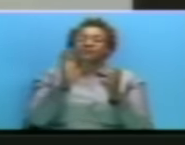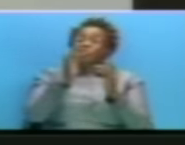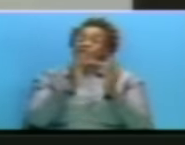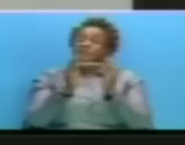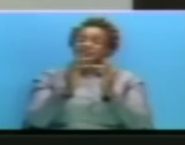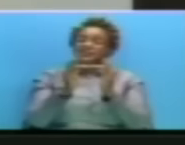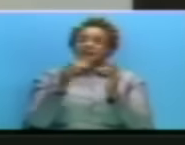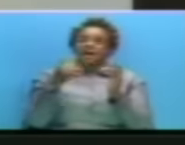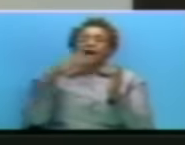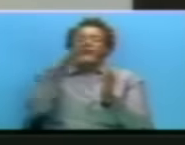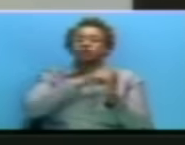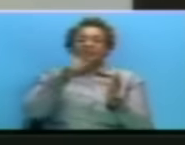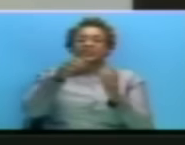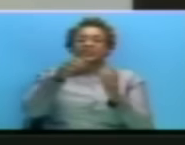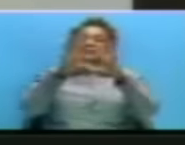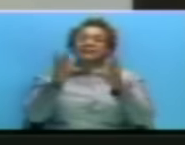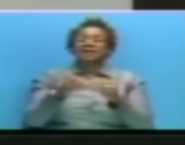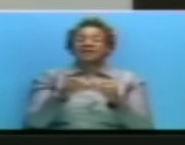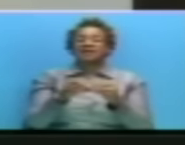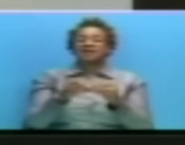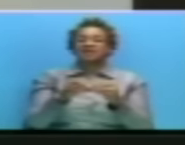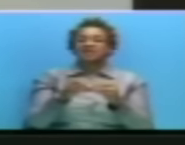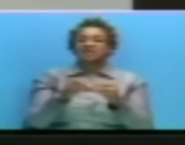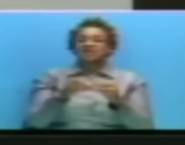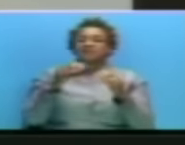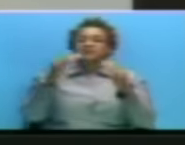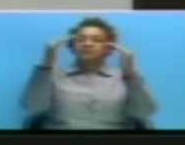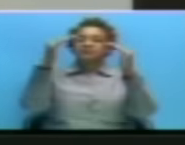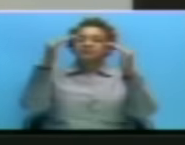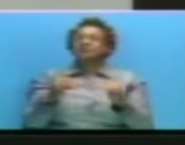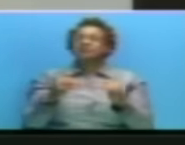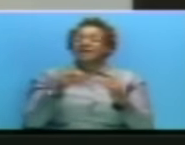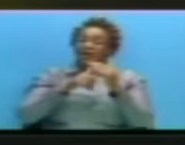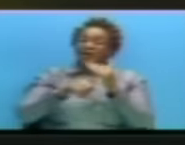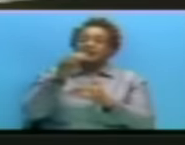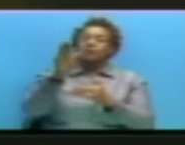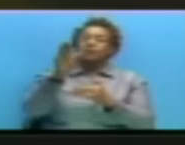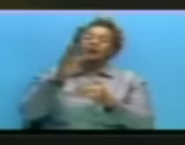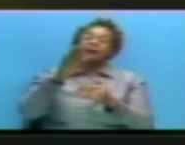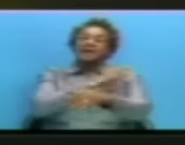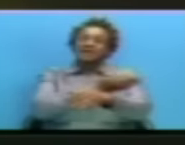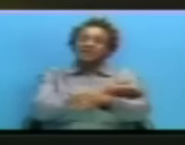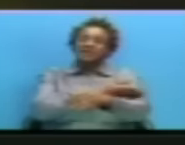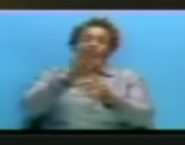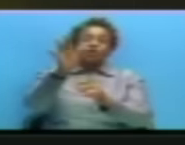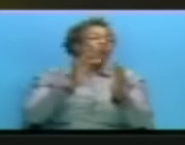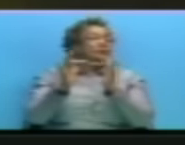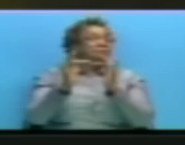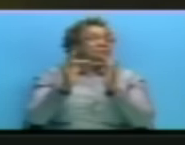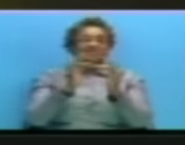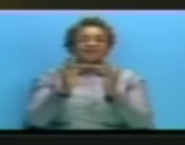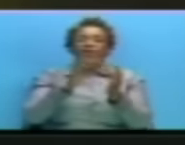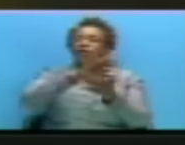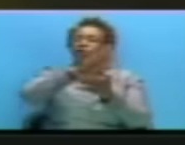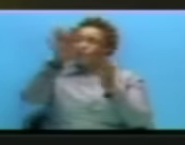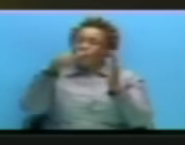is, I'm assuming this is a summary, sir. No, let's go to the next board. This is under KFCB's mandate on your website. It's also it here. It says all these,